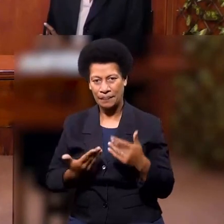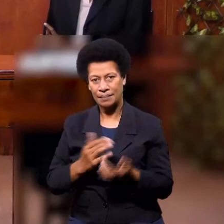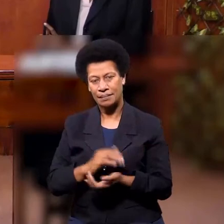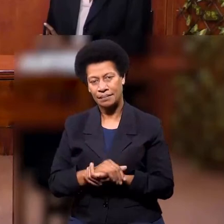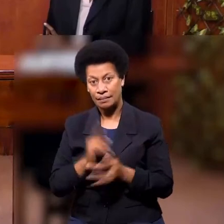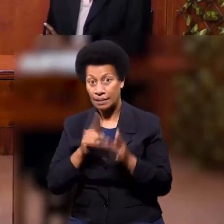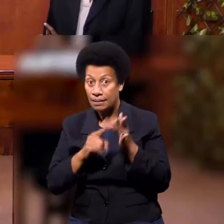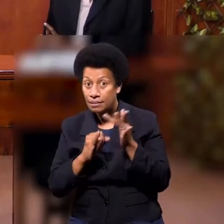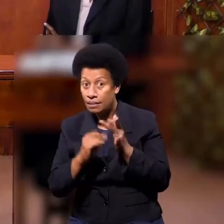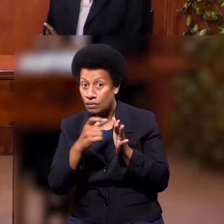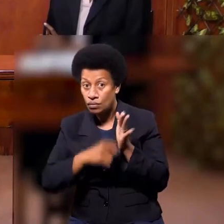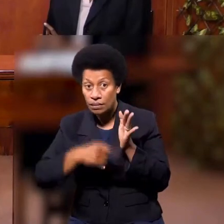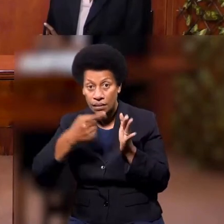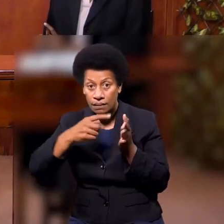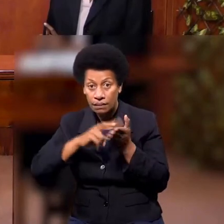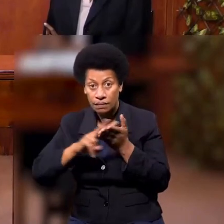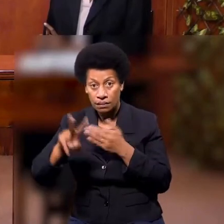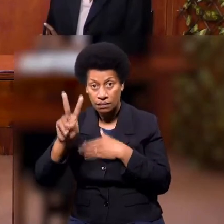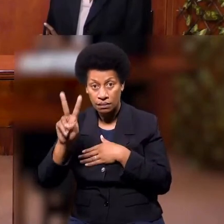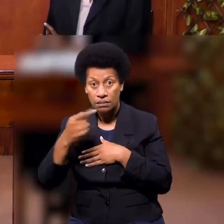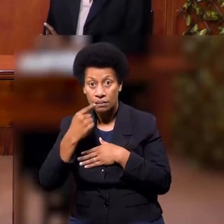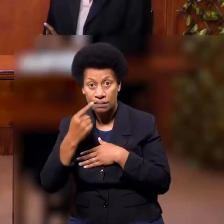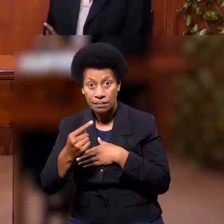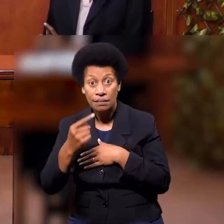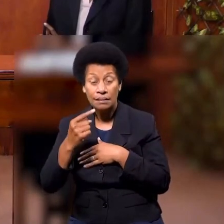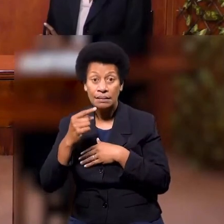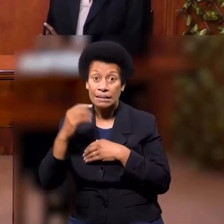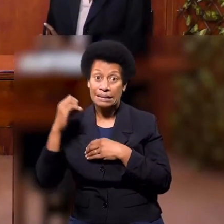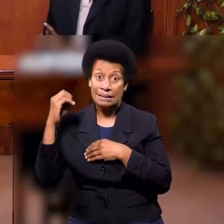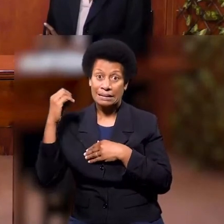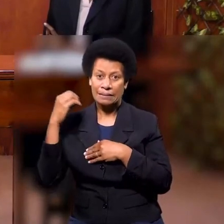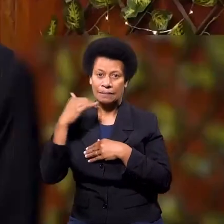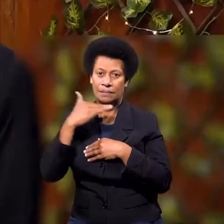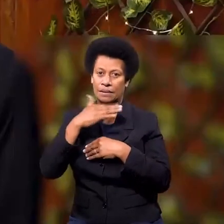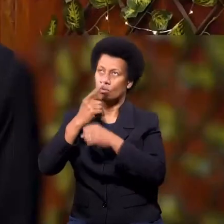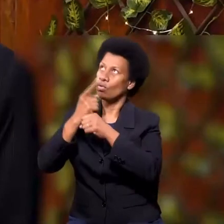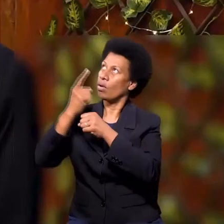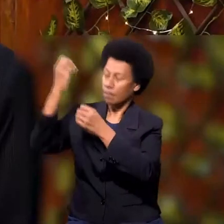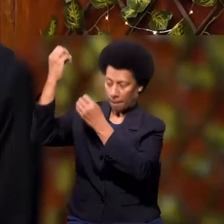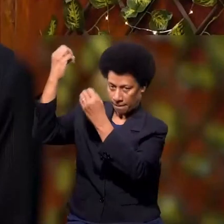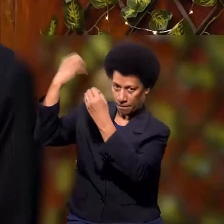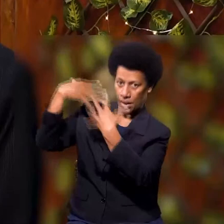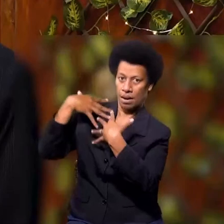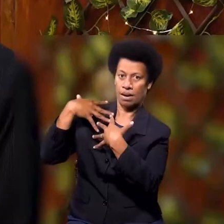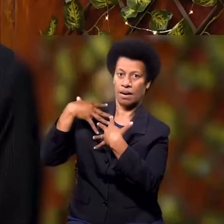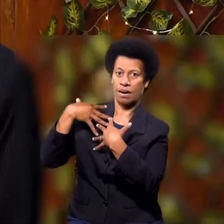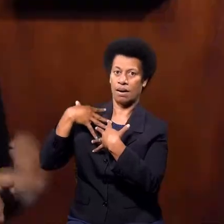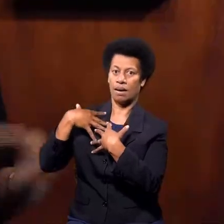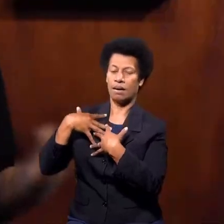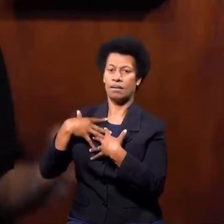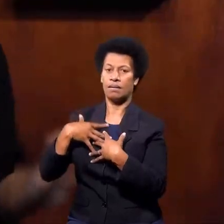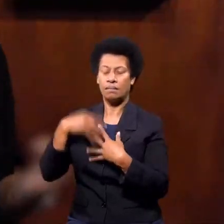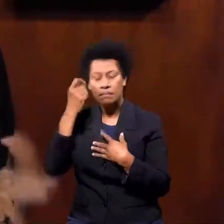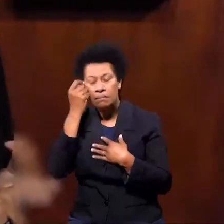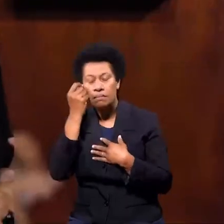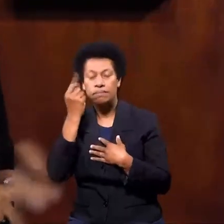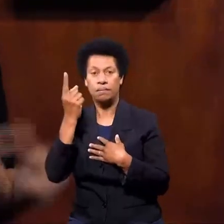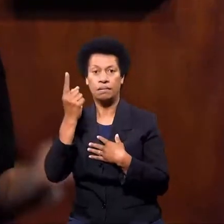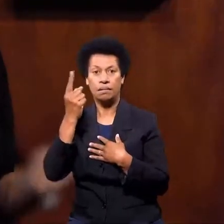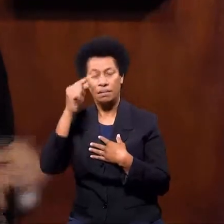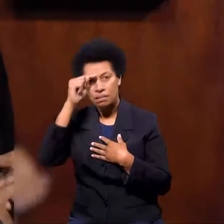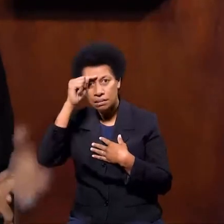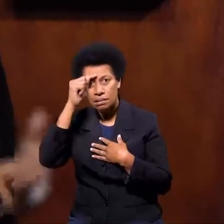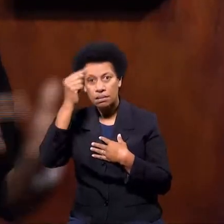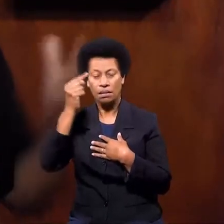that the Spirit of the Lord comes upon you and you will have the Spirit of knowledge, Spirit of understanding, Amen. Spirit of